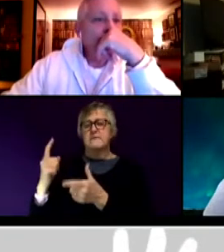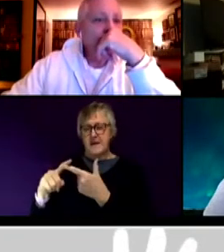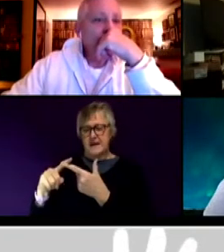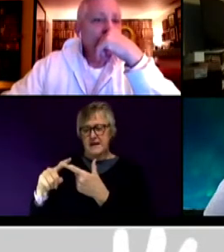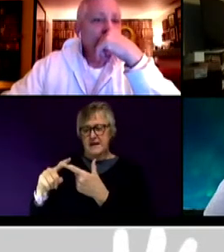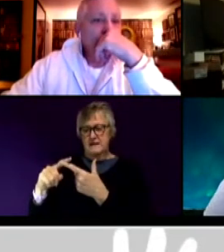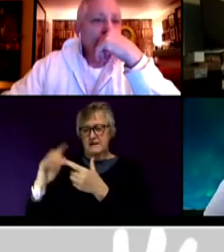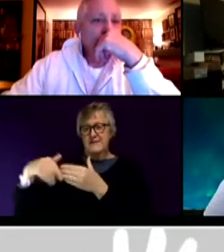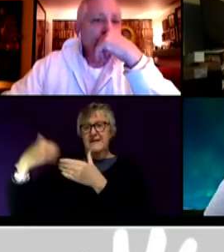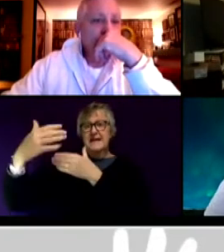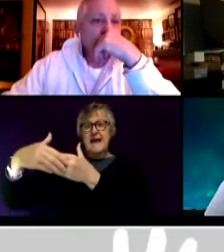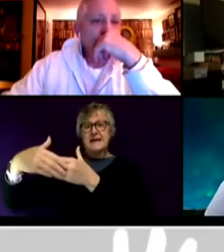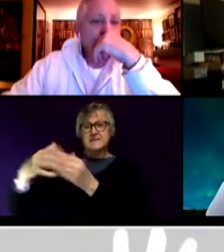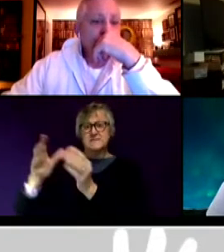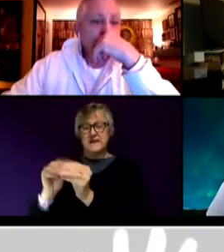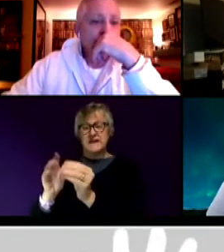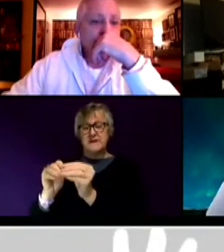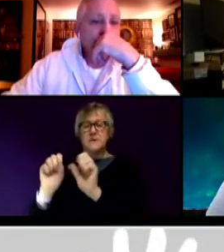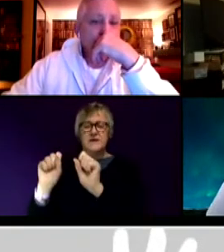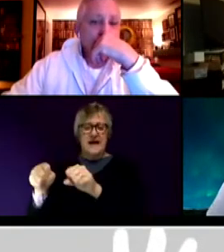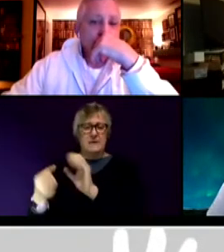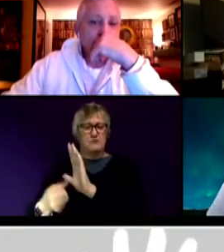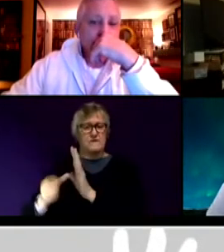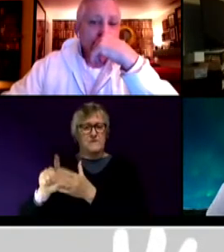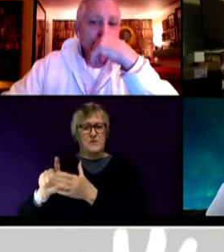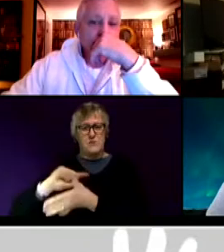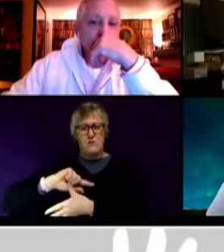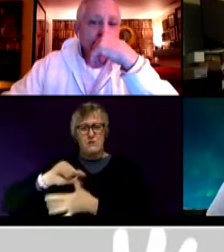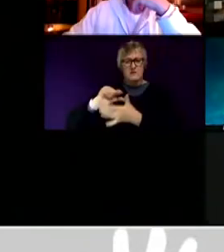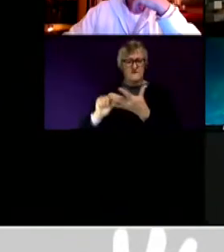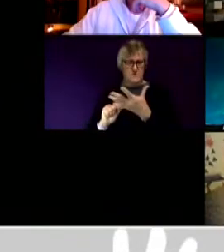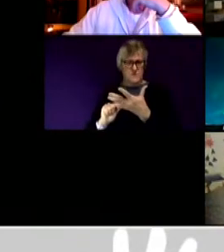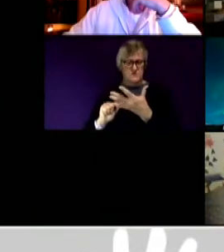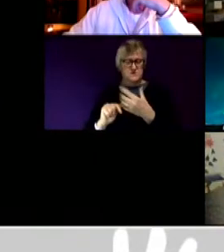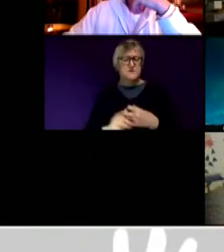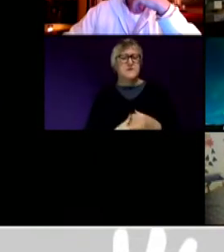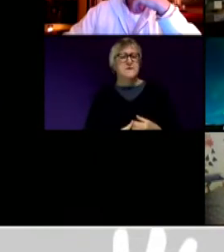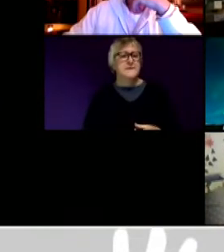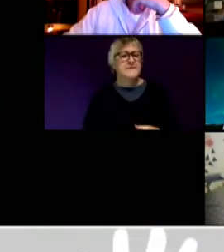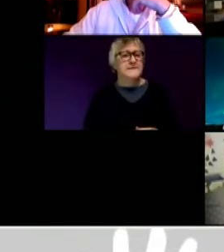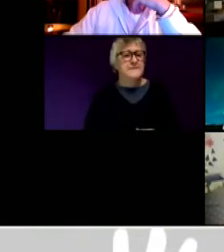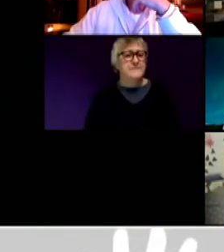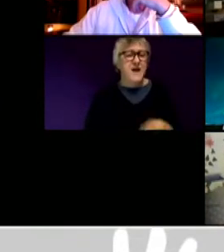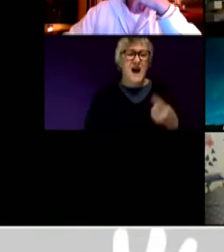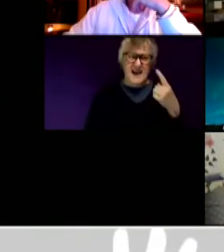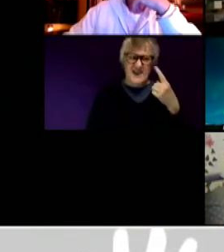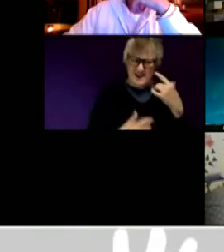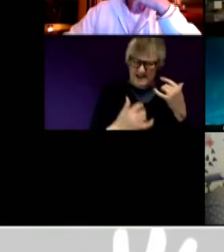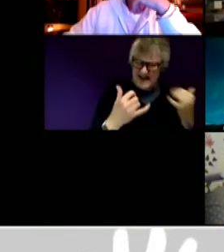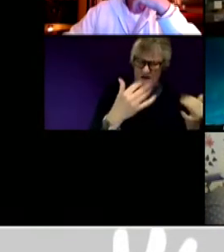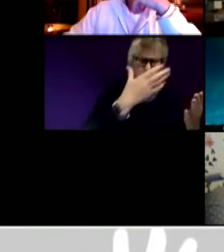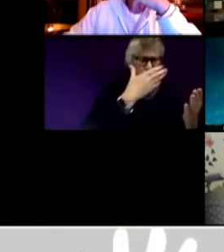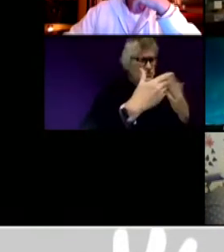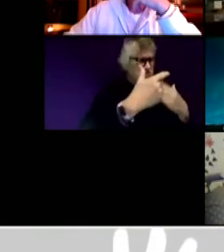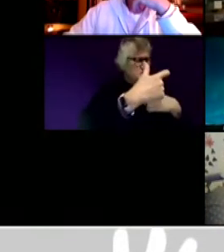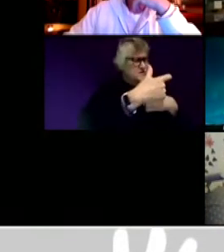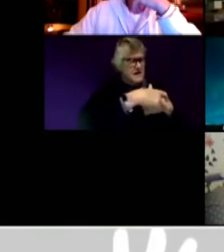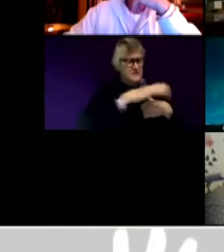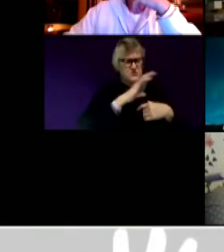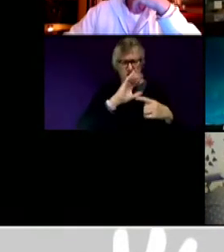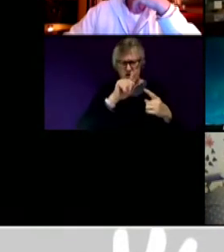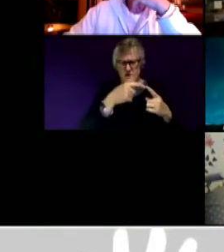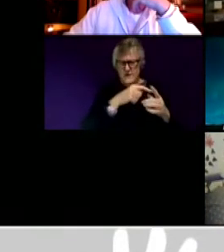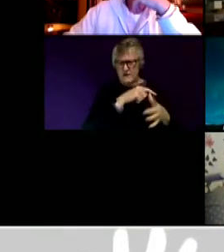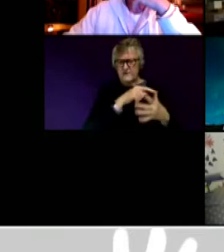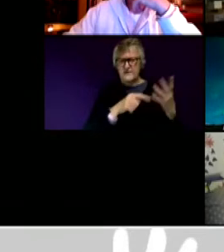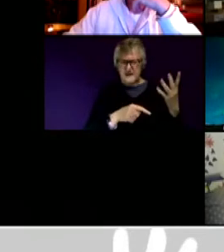I think this is also great to prepare, because I know we're talking about having a strategic planner come in and help PCCEP moving forward. So I think this is